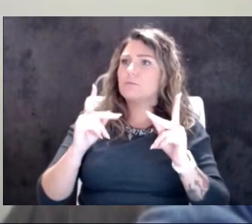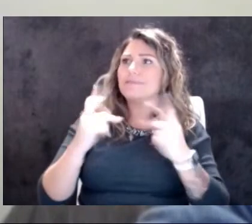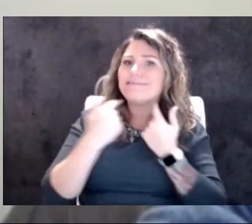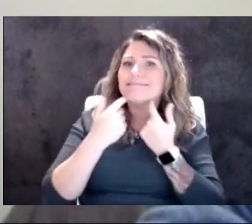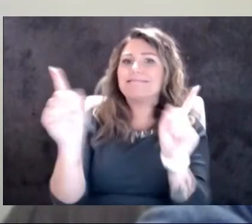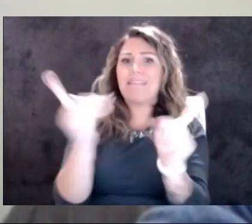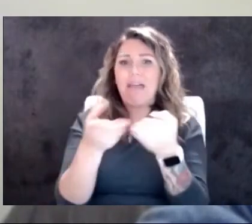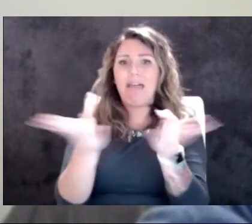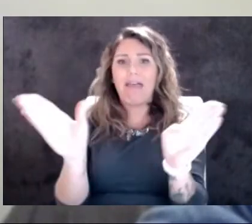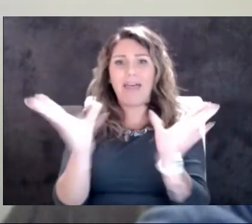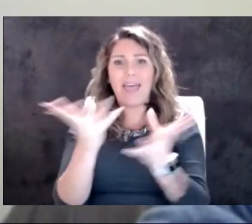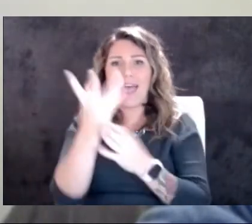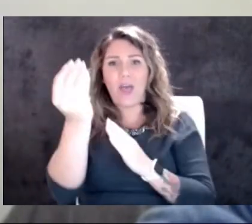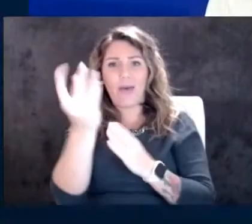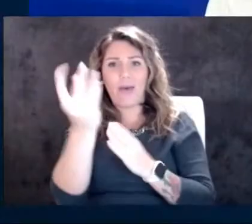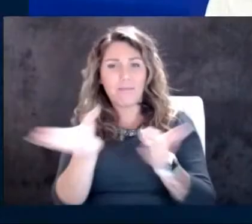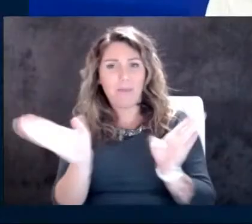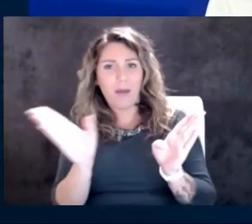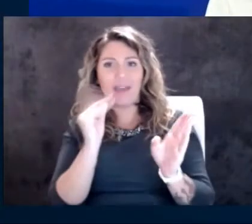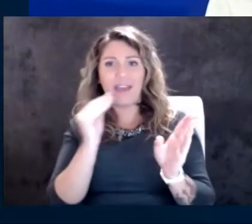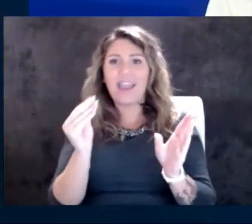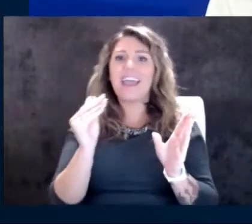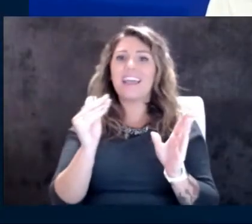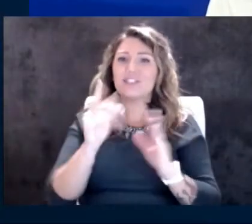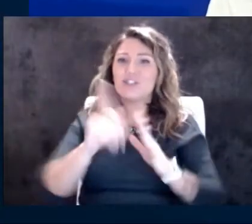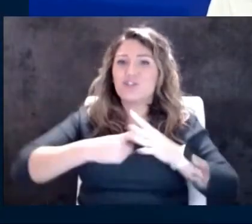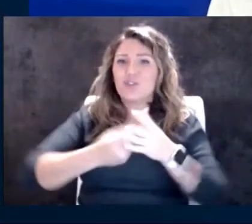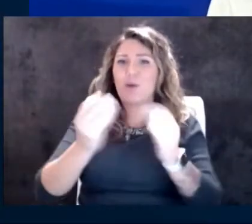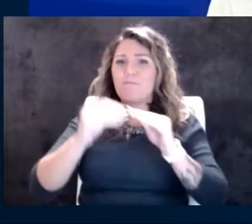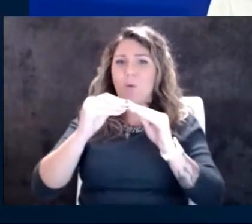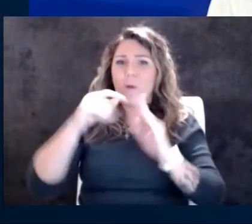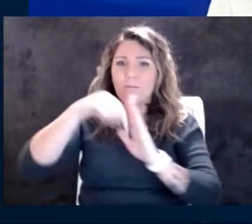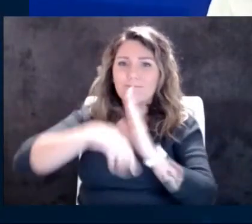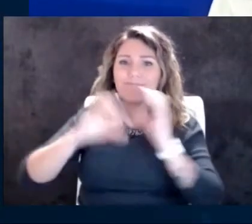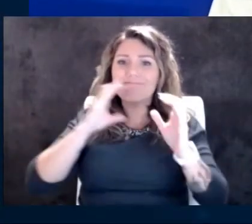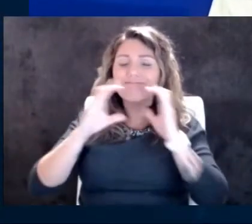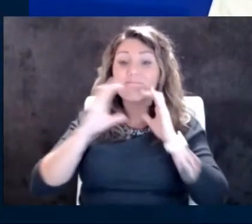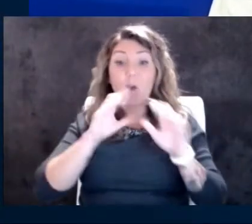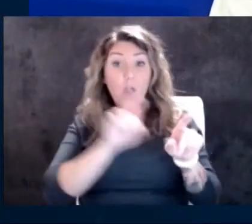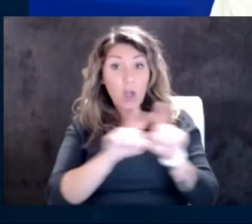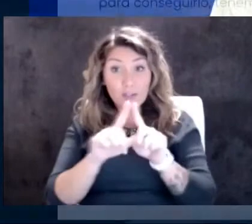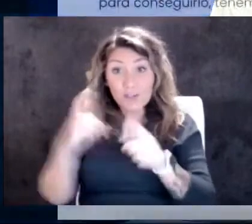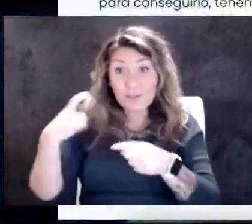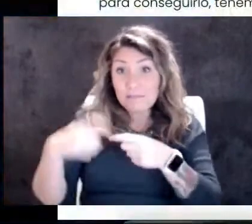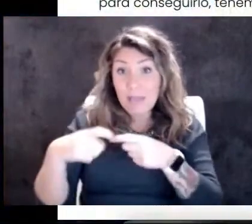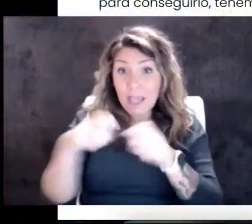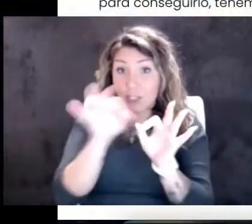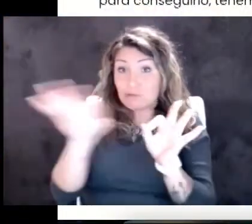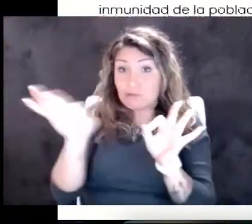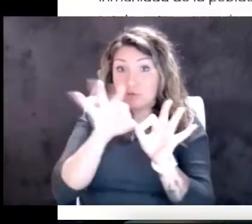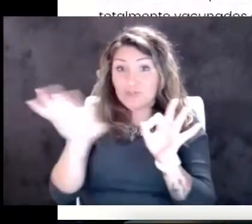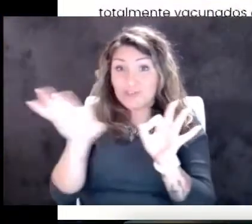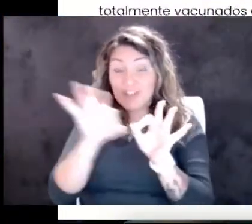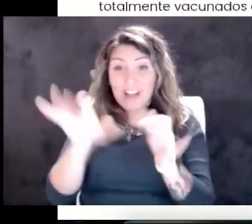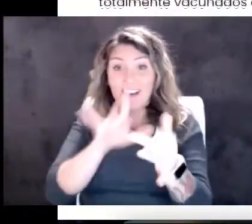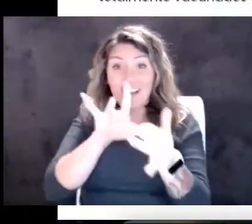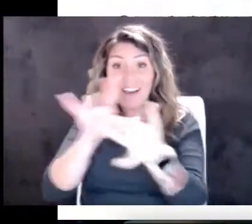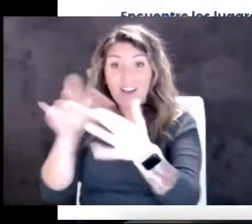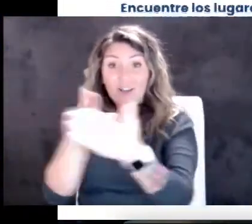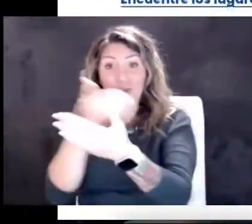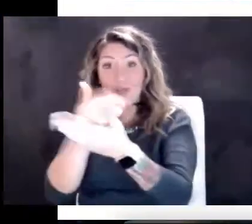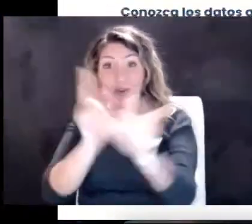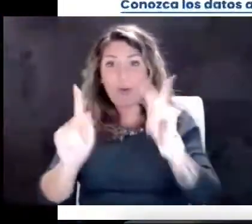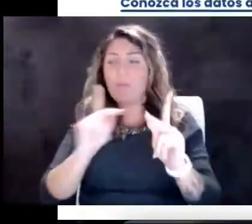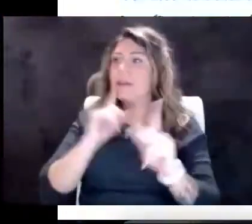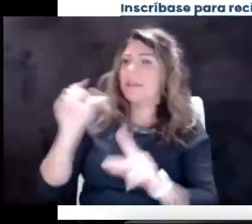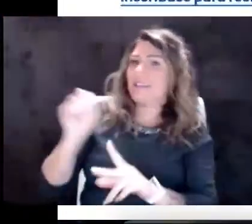shape the conversation. And I understand it's also in Spanish, so that's got to be reaching a whole new population for us. Yes,